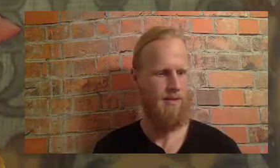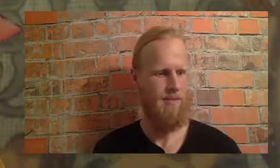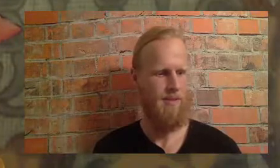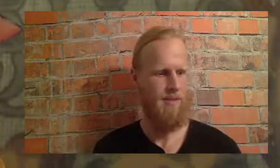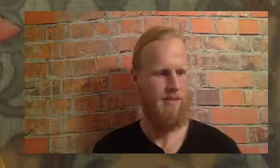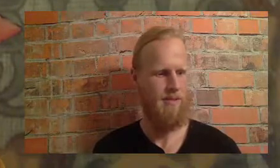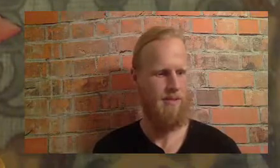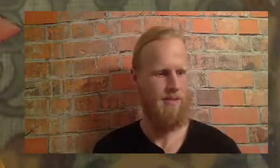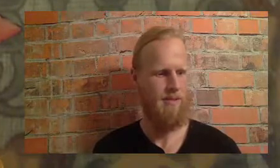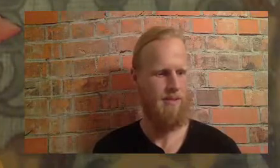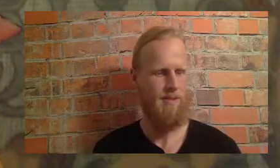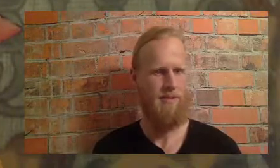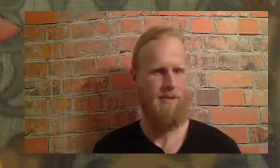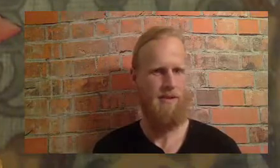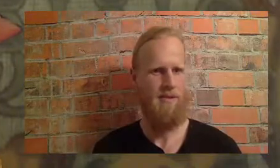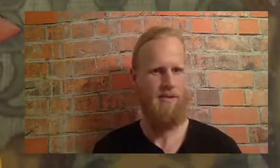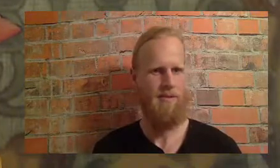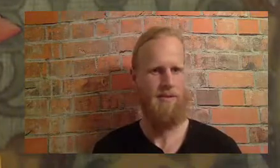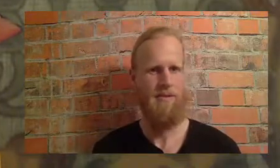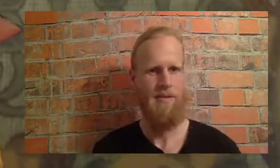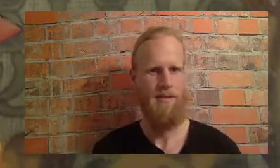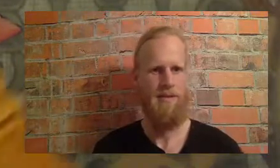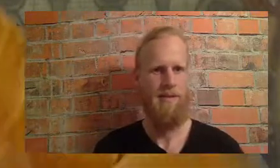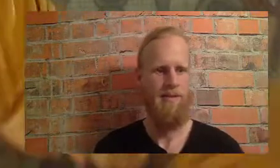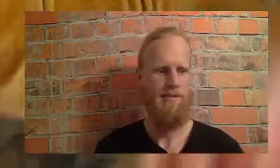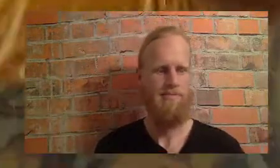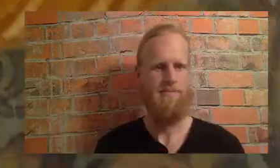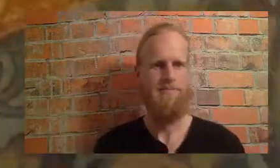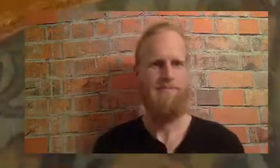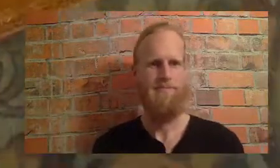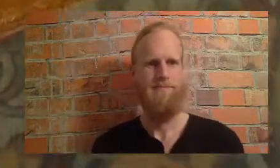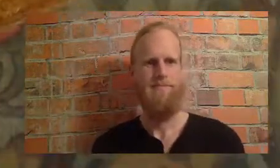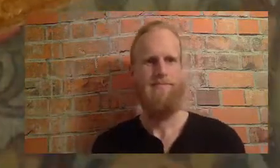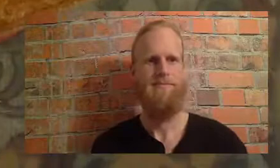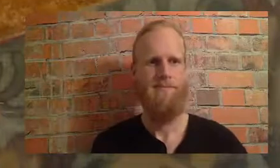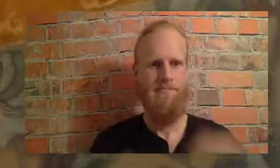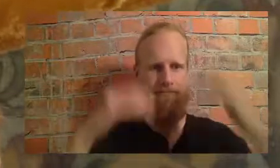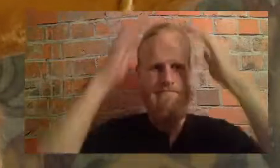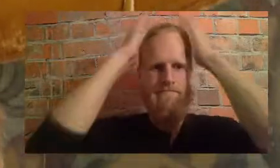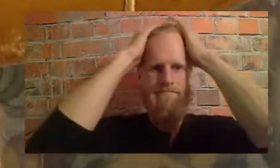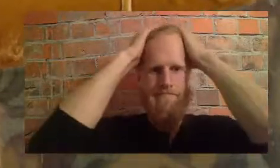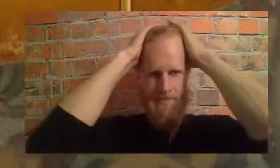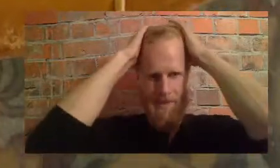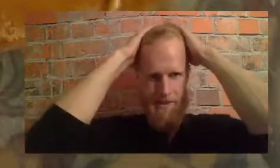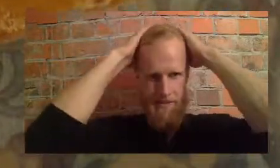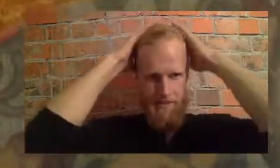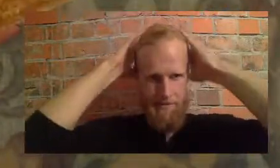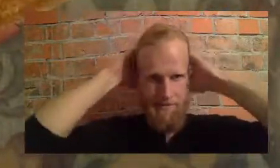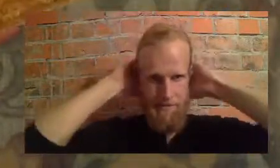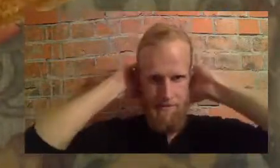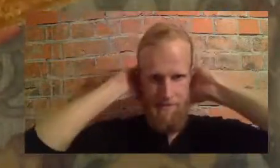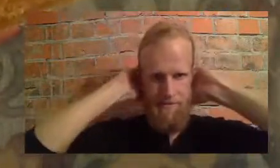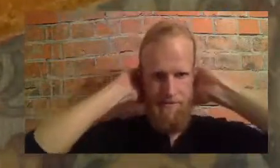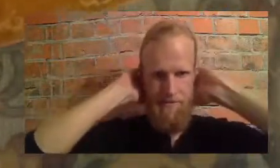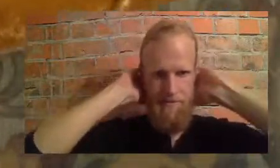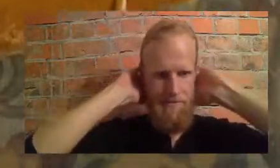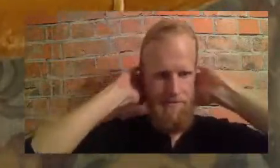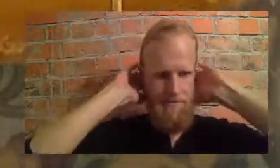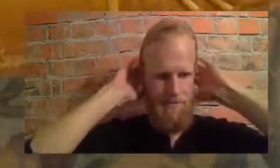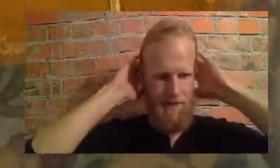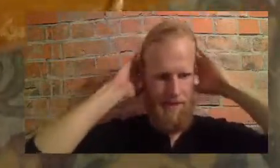and my happiness. Tapping the top of the head. I allow myself